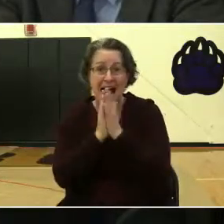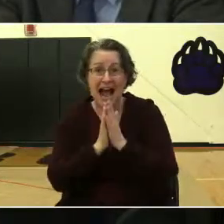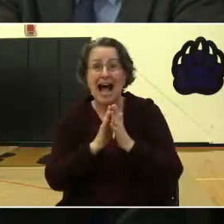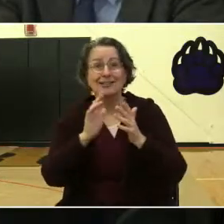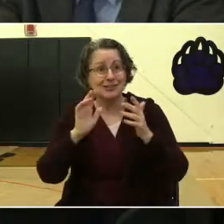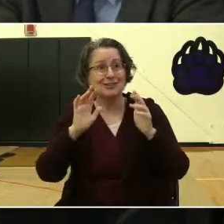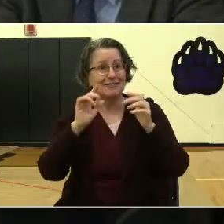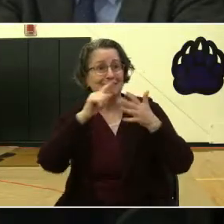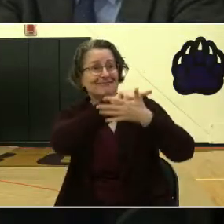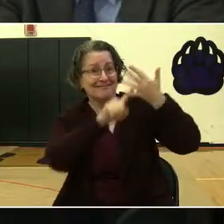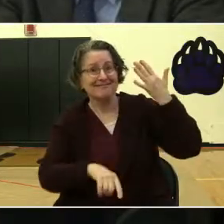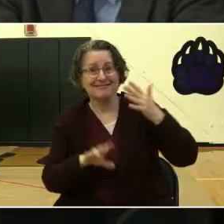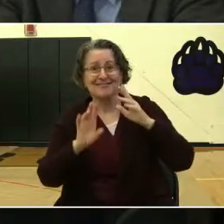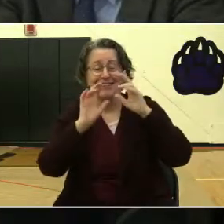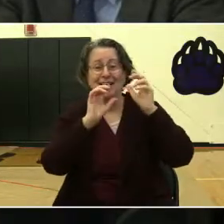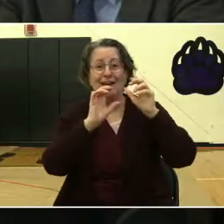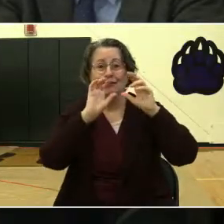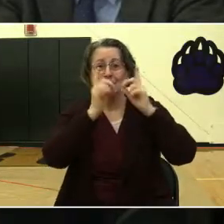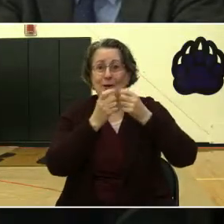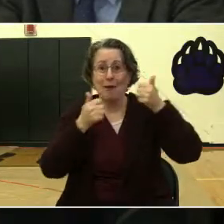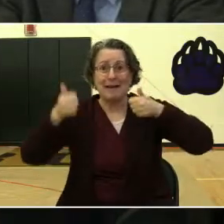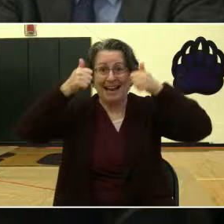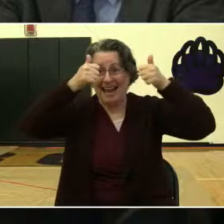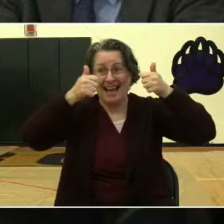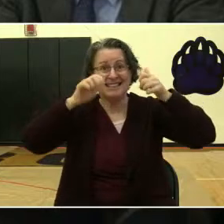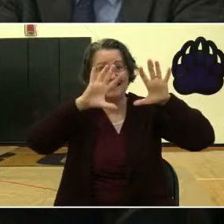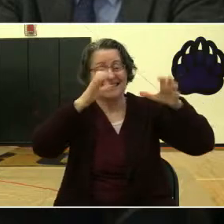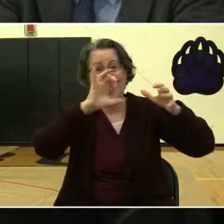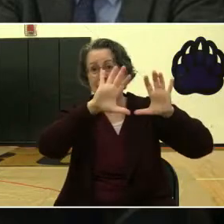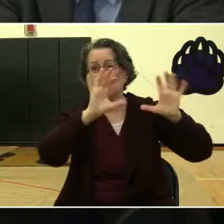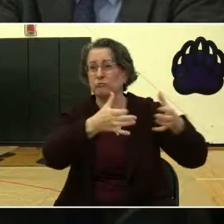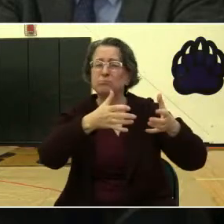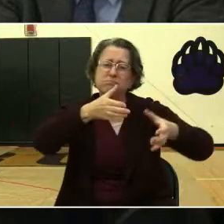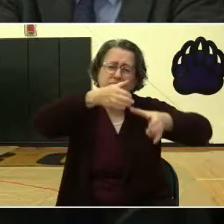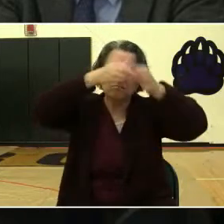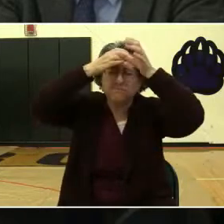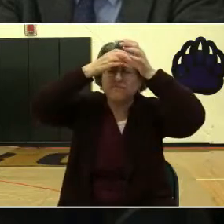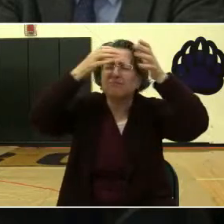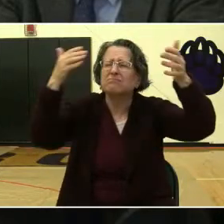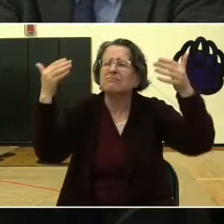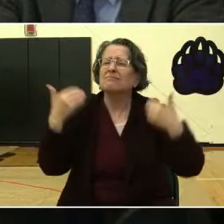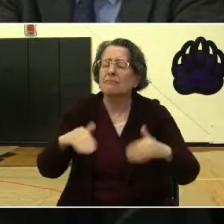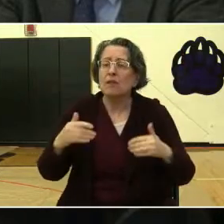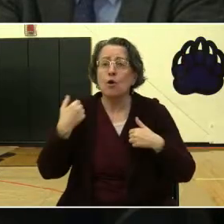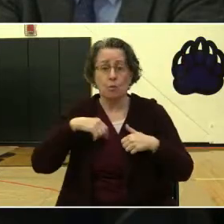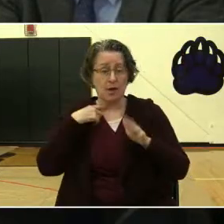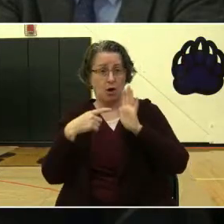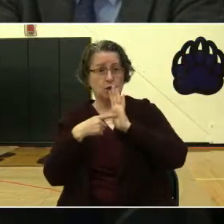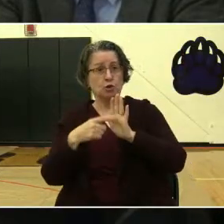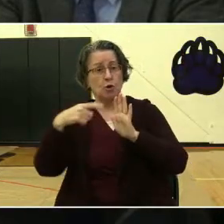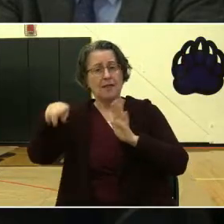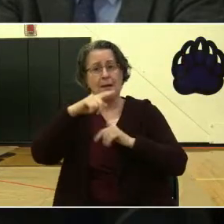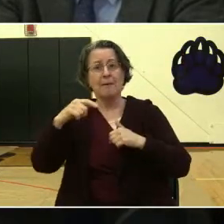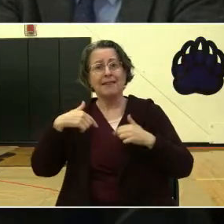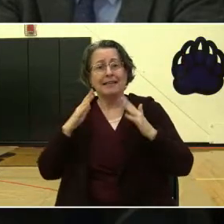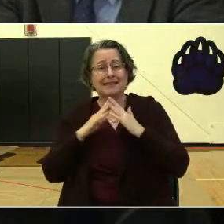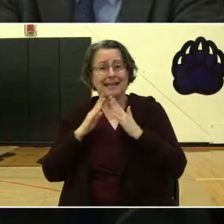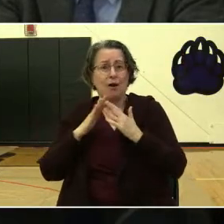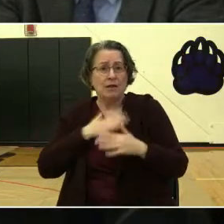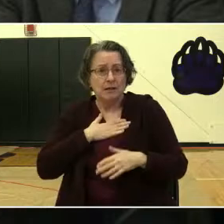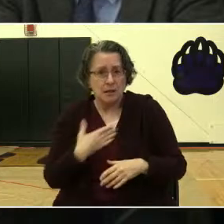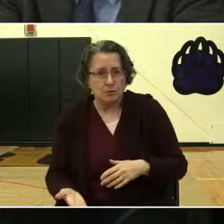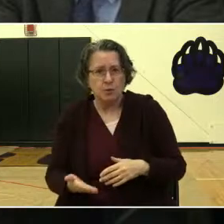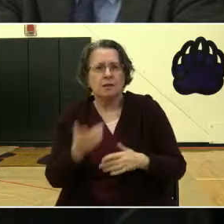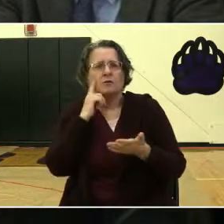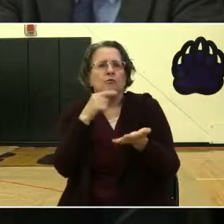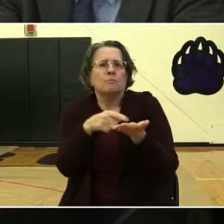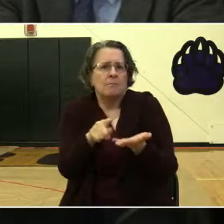fairly and we're doing it so that we retain them and we're we're showing them that the town's willing to pay for the work that they're doing and all the time that they give